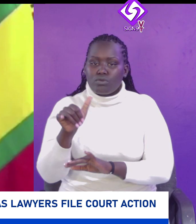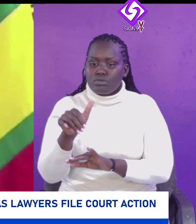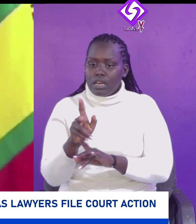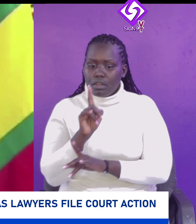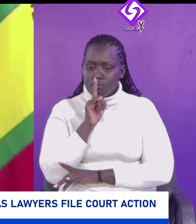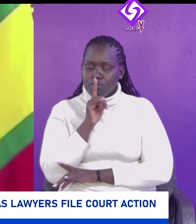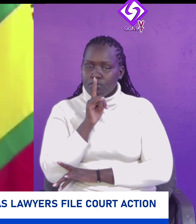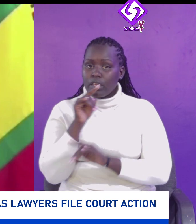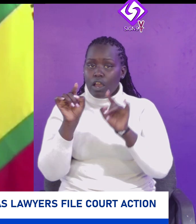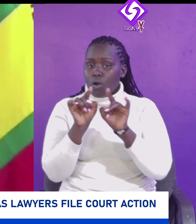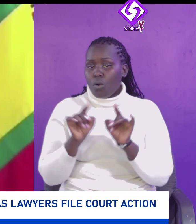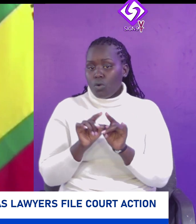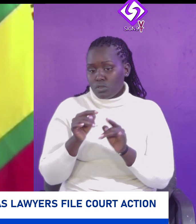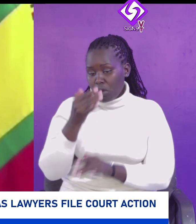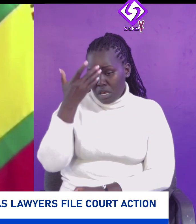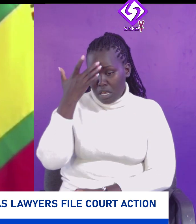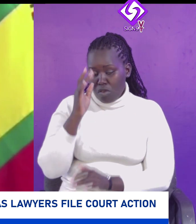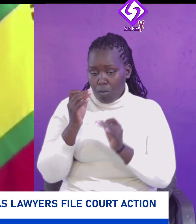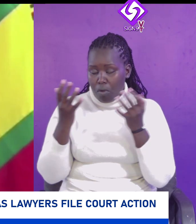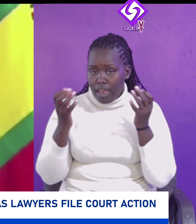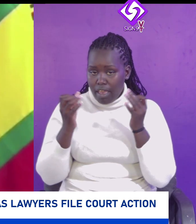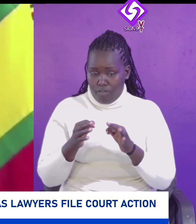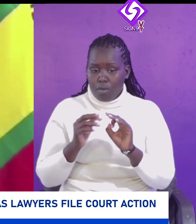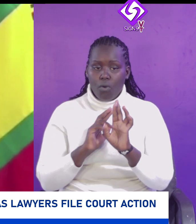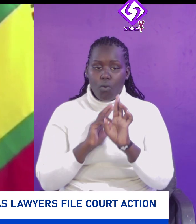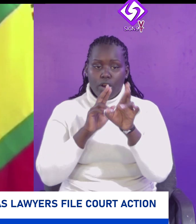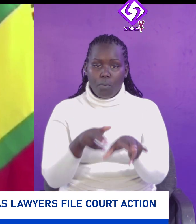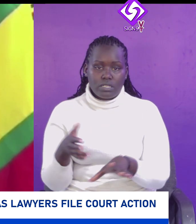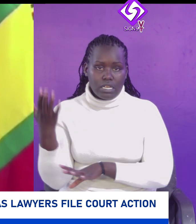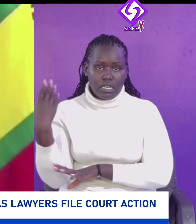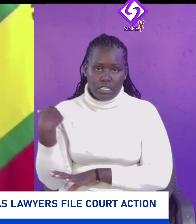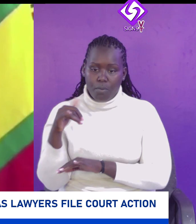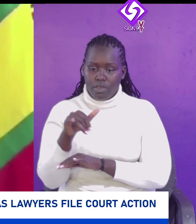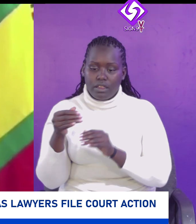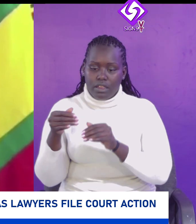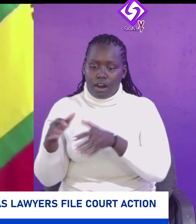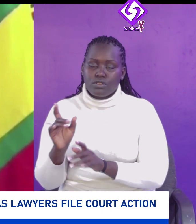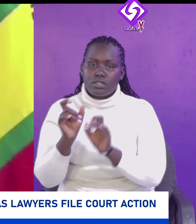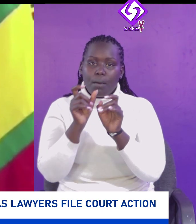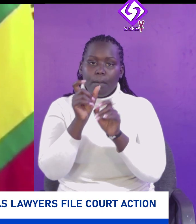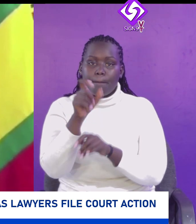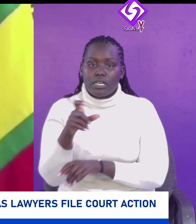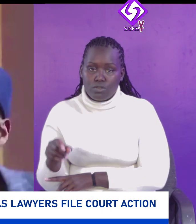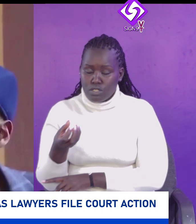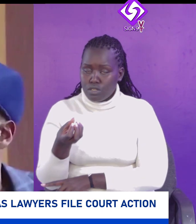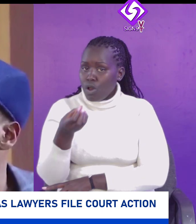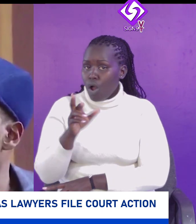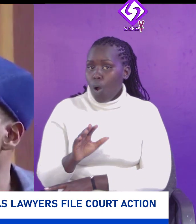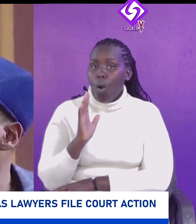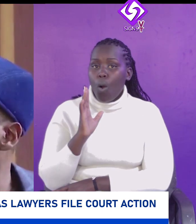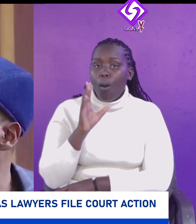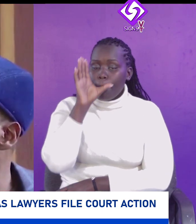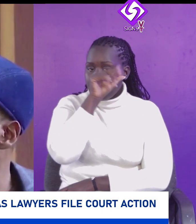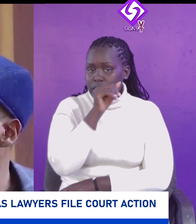also don't know whether it has been reported formally that they are lost persons or missing persons. We believe that